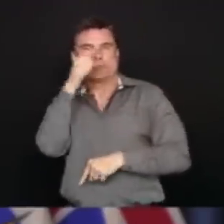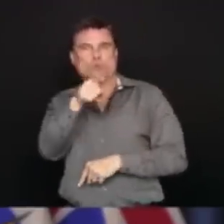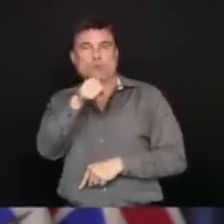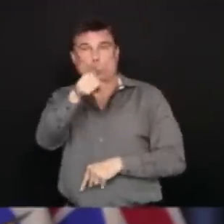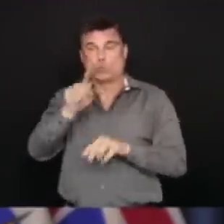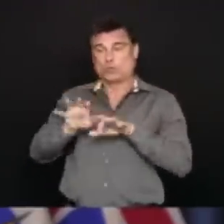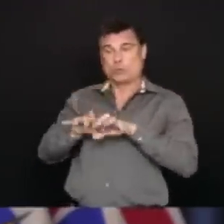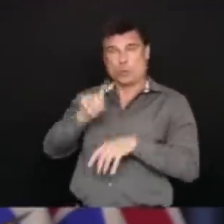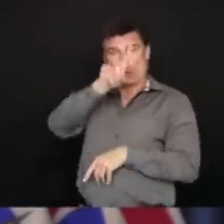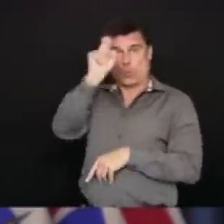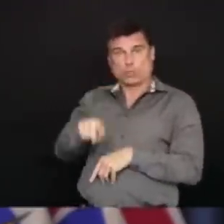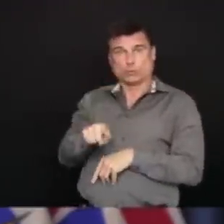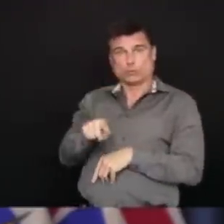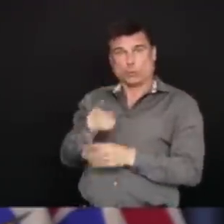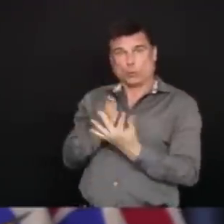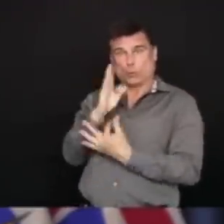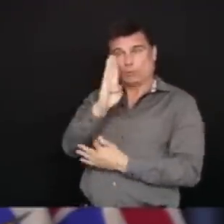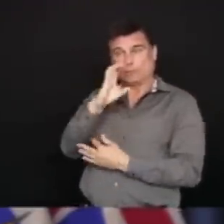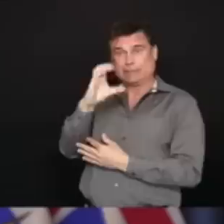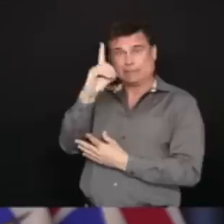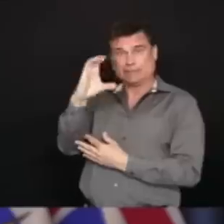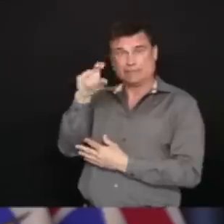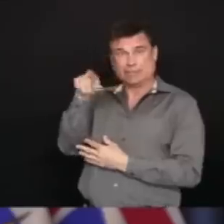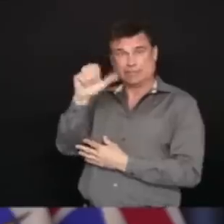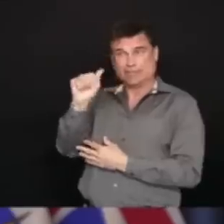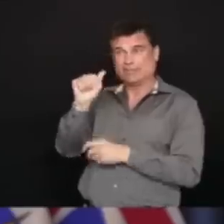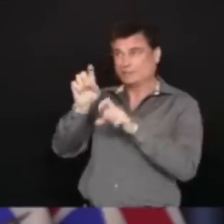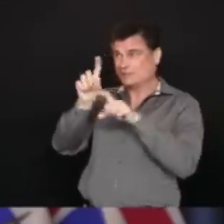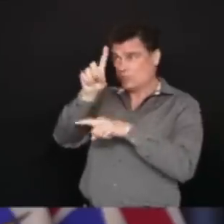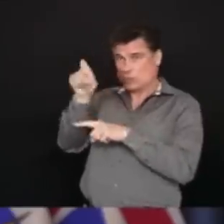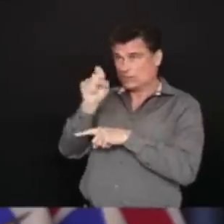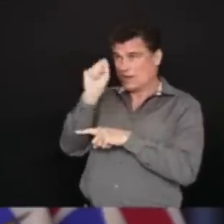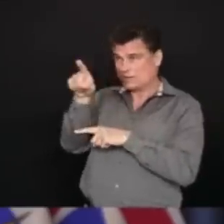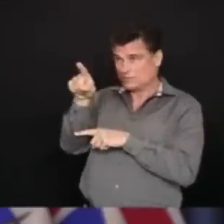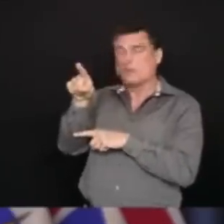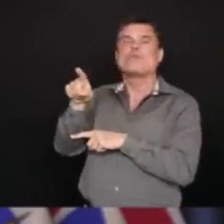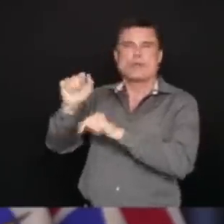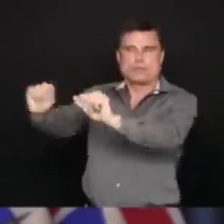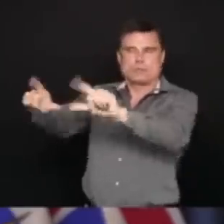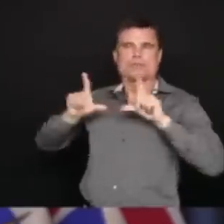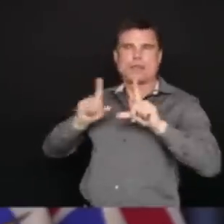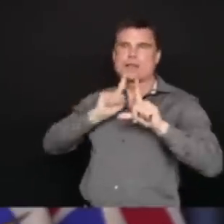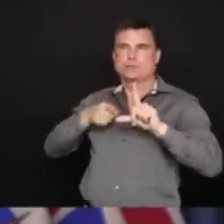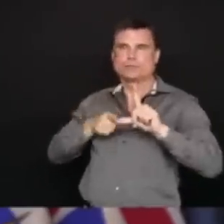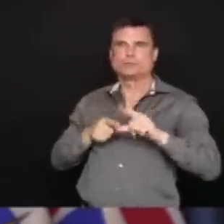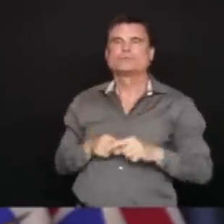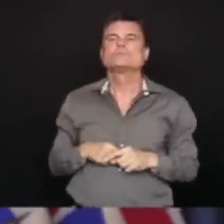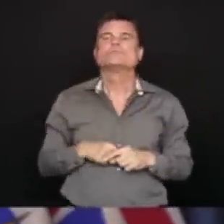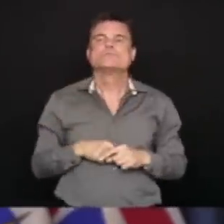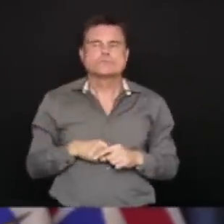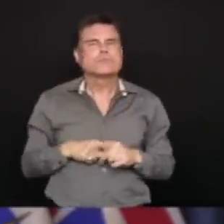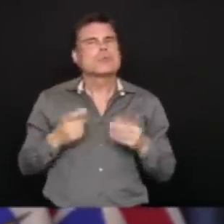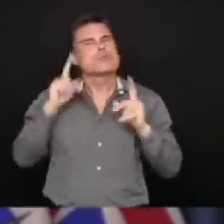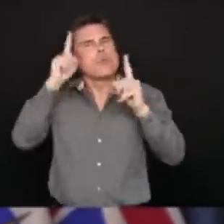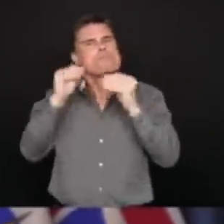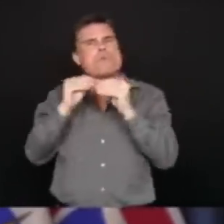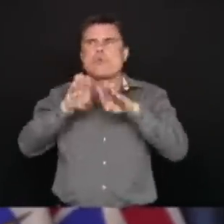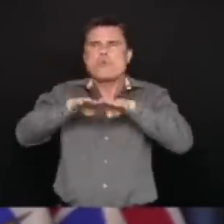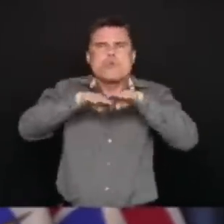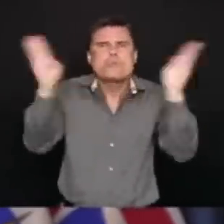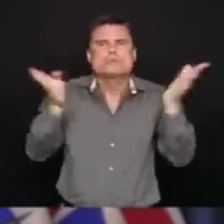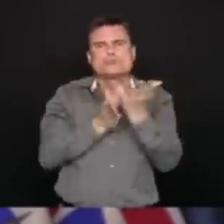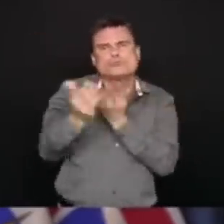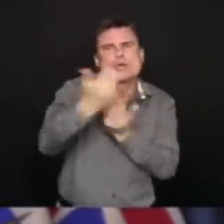and to share as much information as we can so you know exactly how we are doing together as we're moving through this